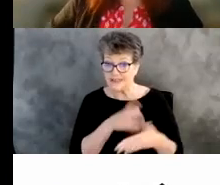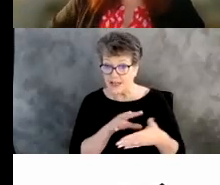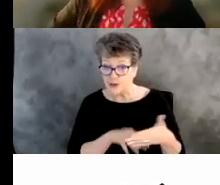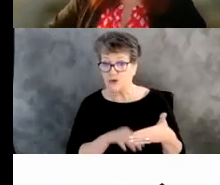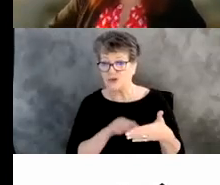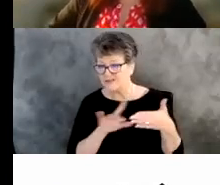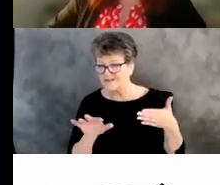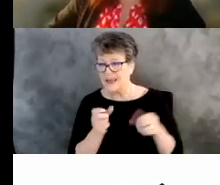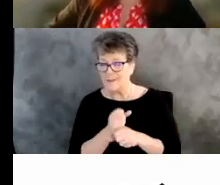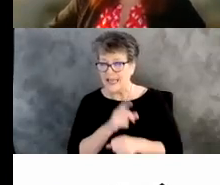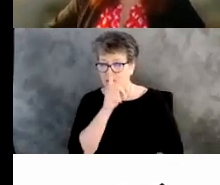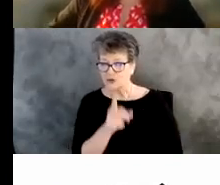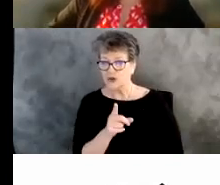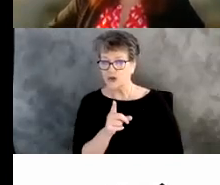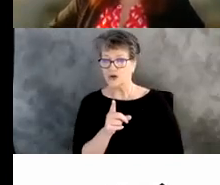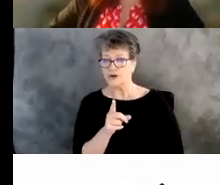and make sure that